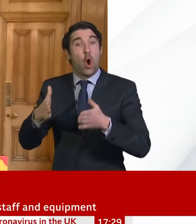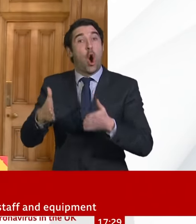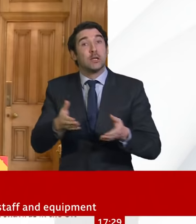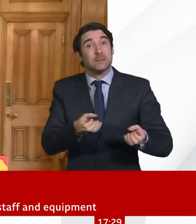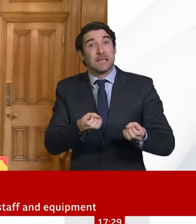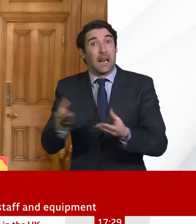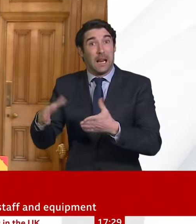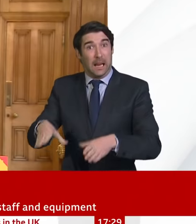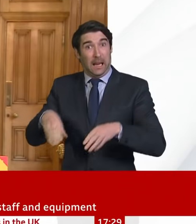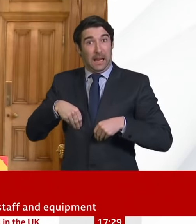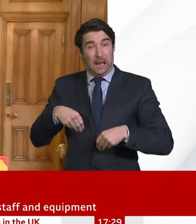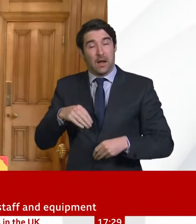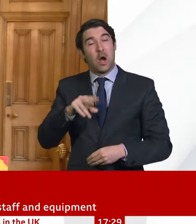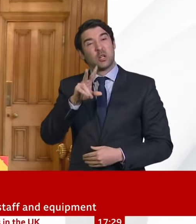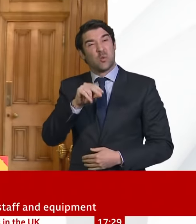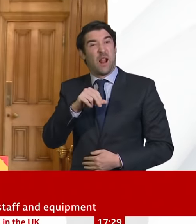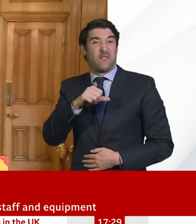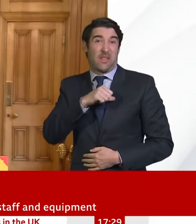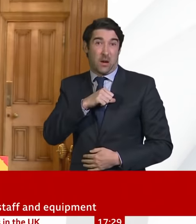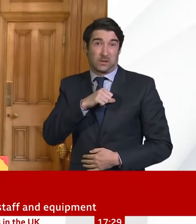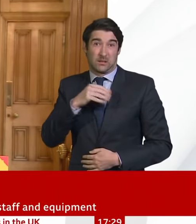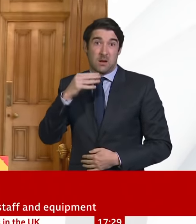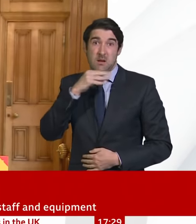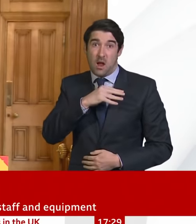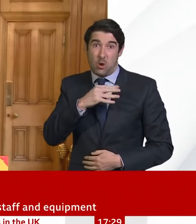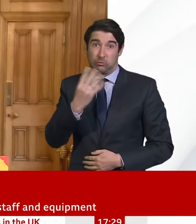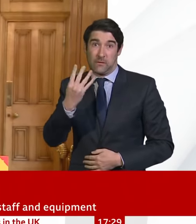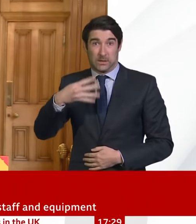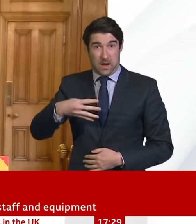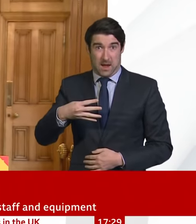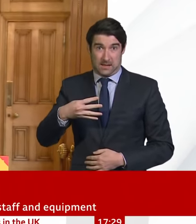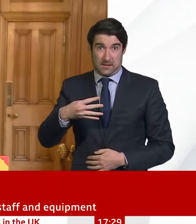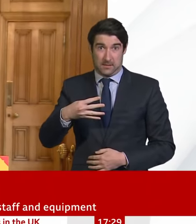12,949. Of those who've contracted the virus,